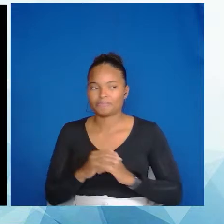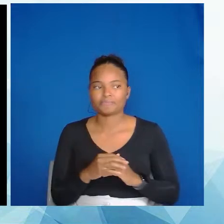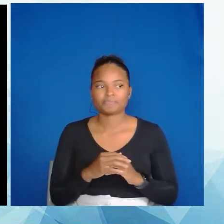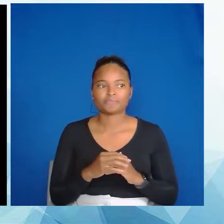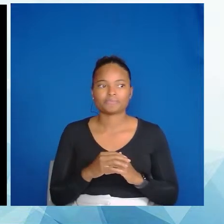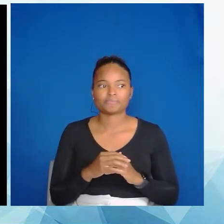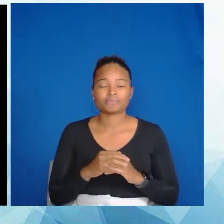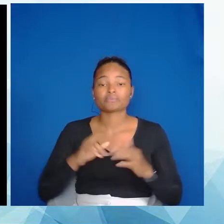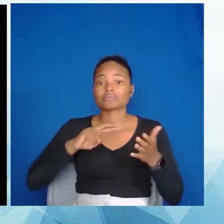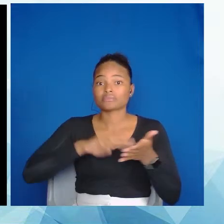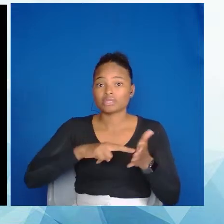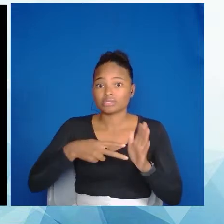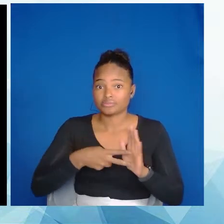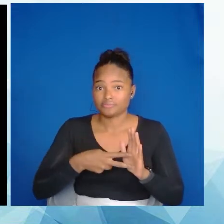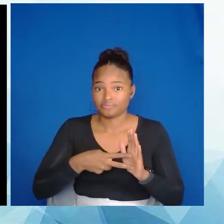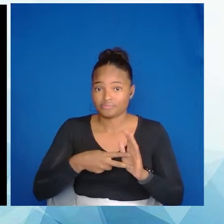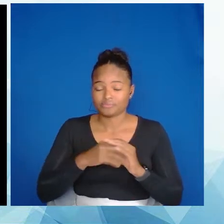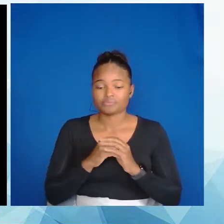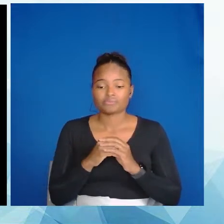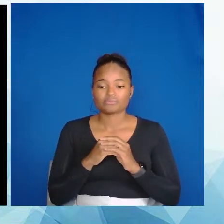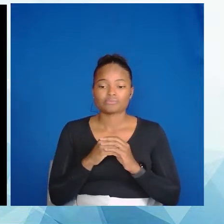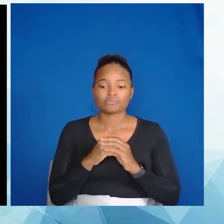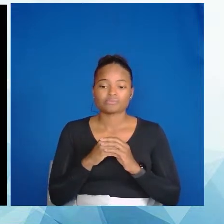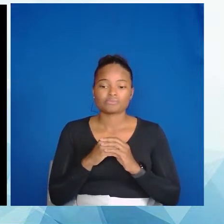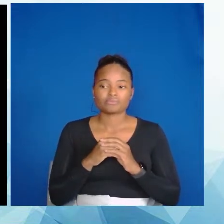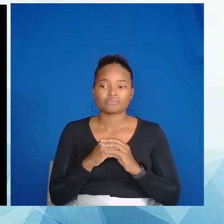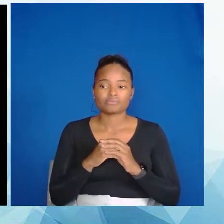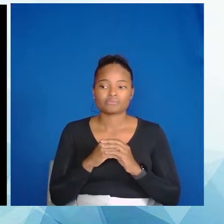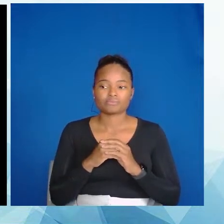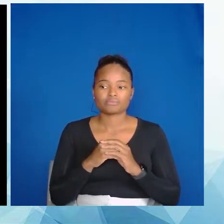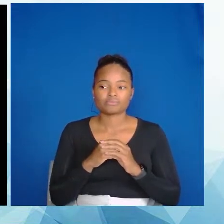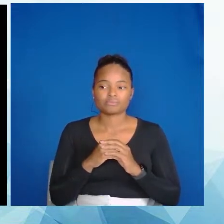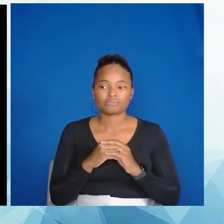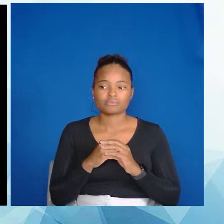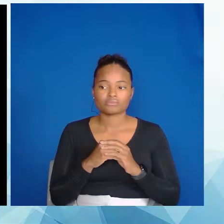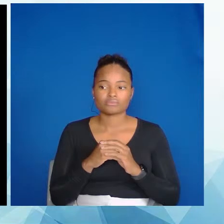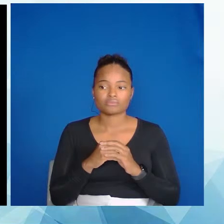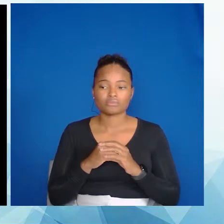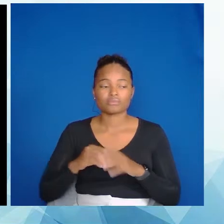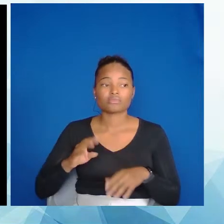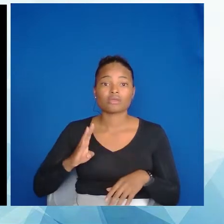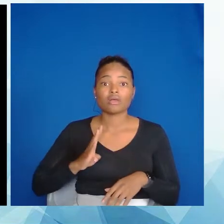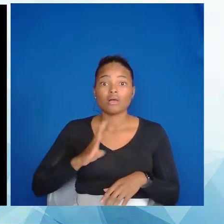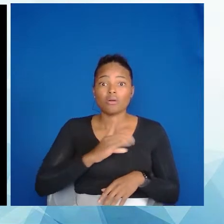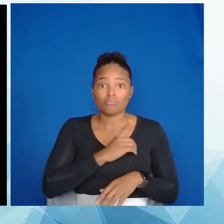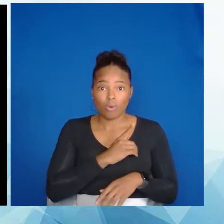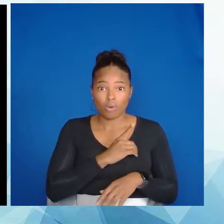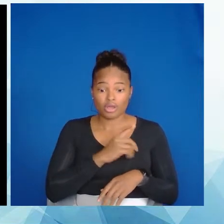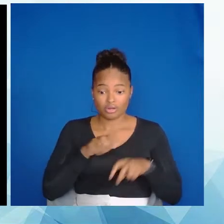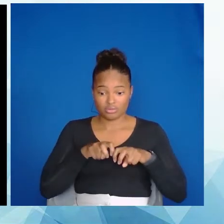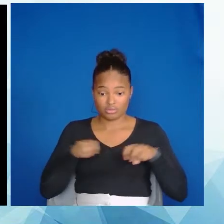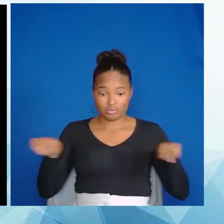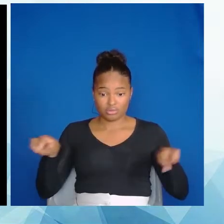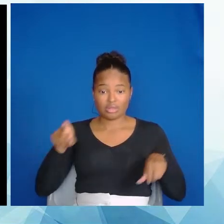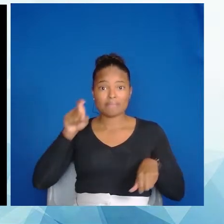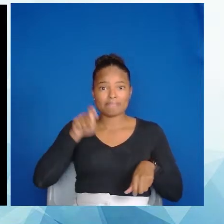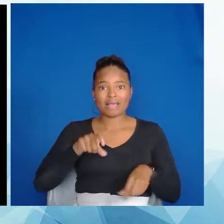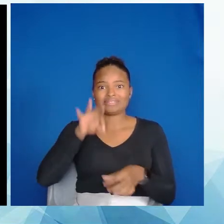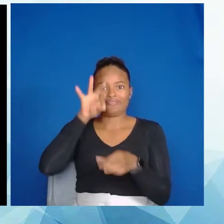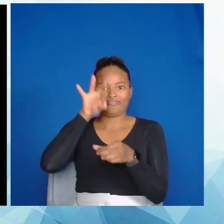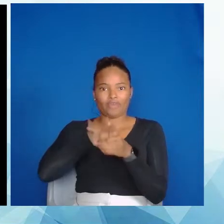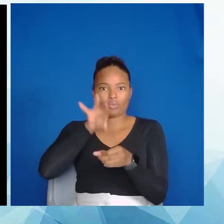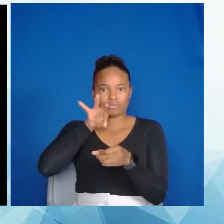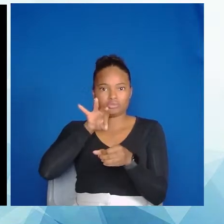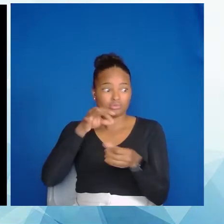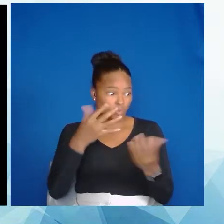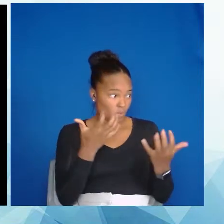What that means is that you have the board, first of all, has to vote to go into executive session. That